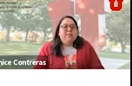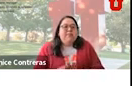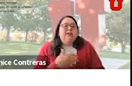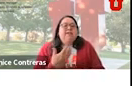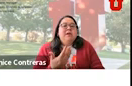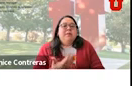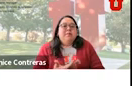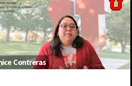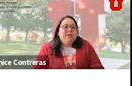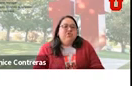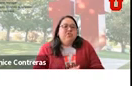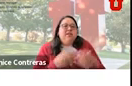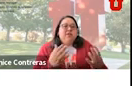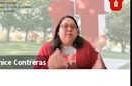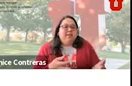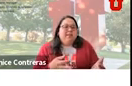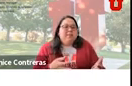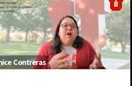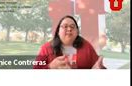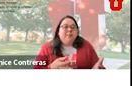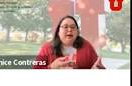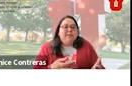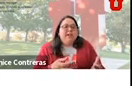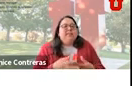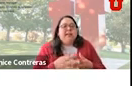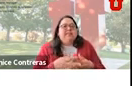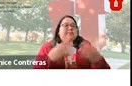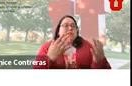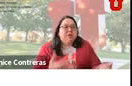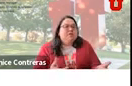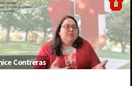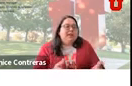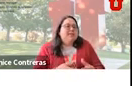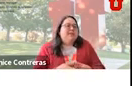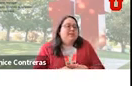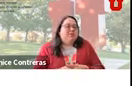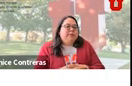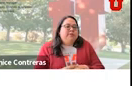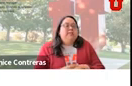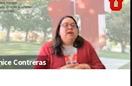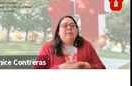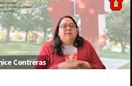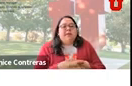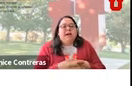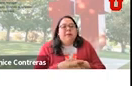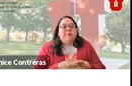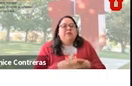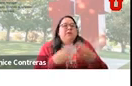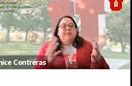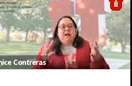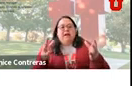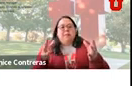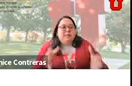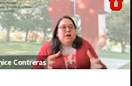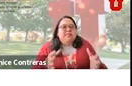have an in-person event, make sure that you place them on a spot that it's close to the ASL interpreters. Maybe